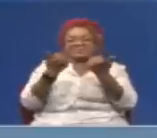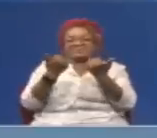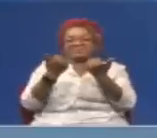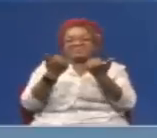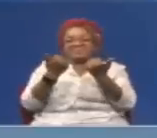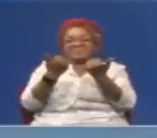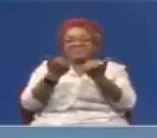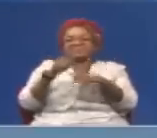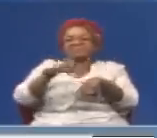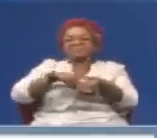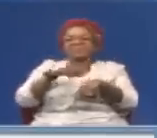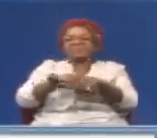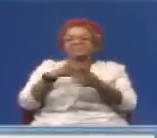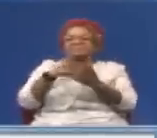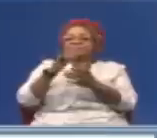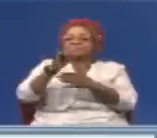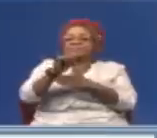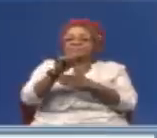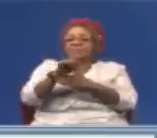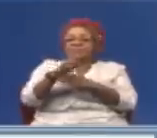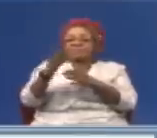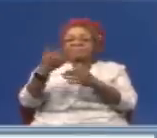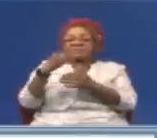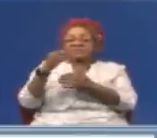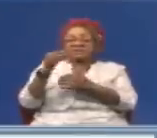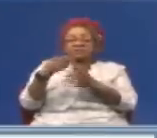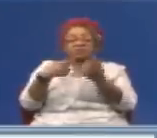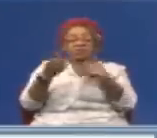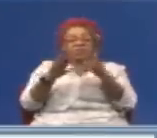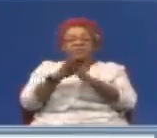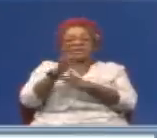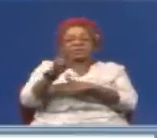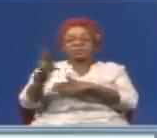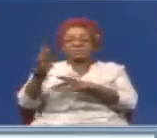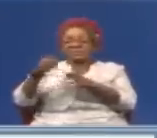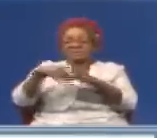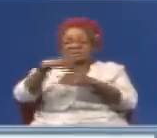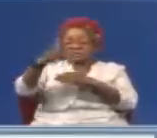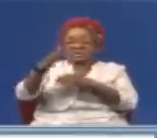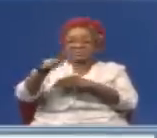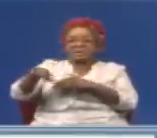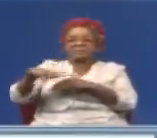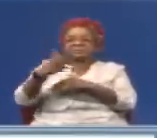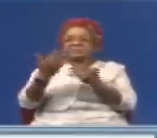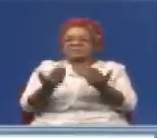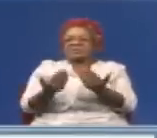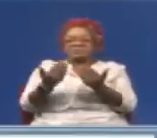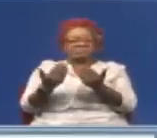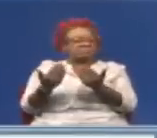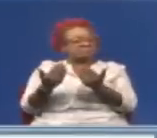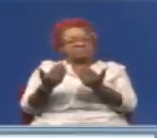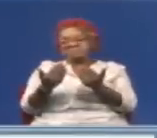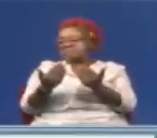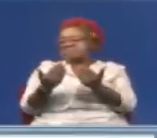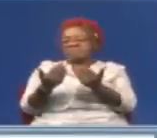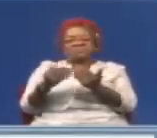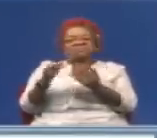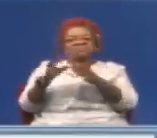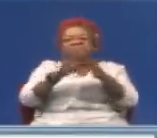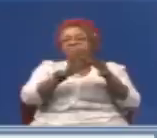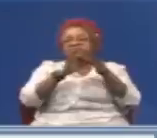After staging a grandstanding, saying the bipartisan talks with Kenya Kwanza had to be outside parliament, it is not unusual that Azimio speak for